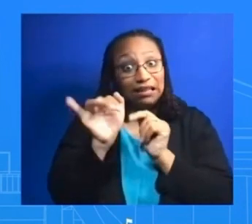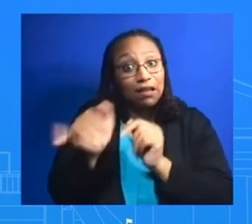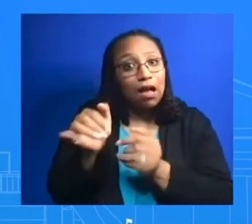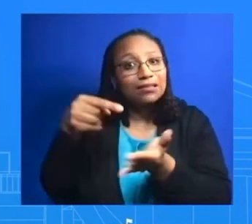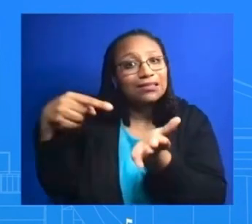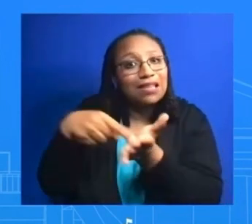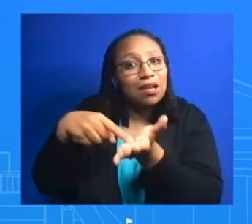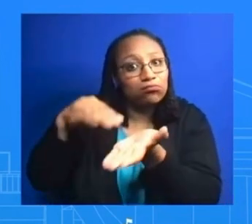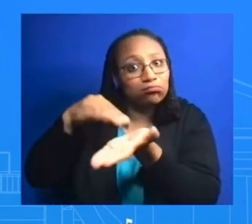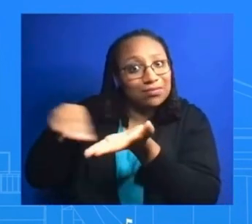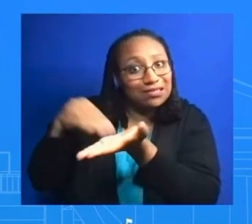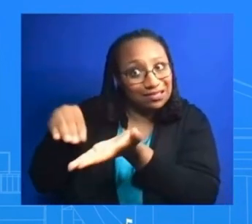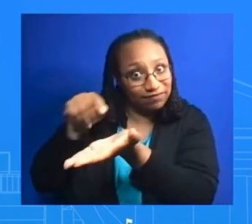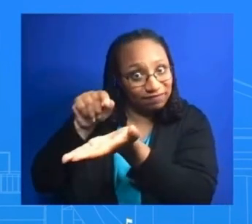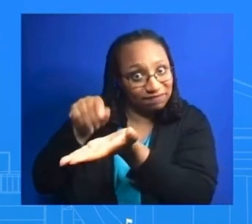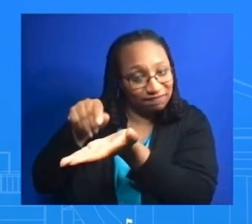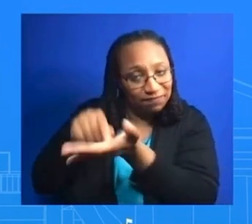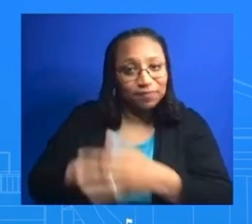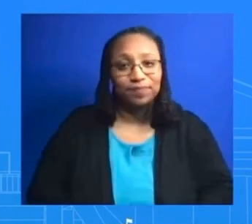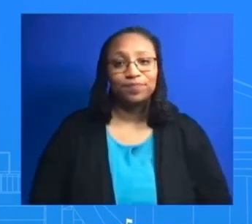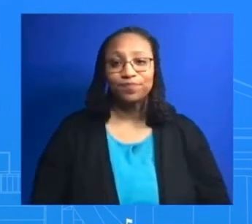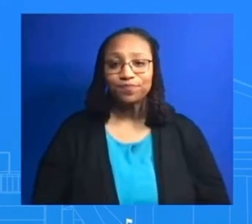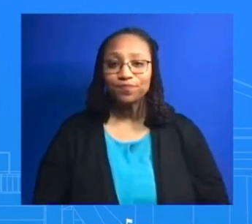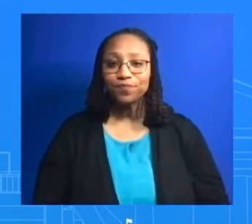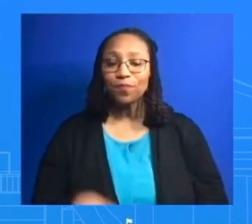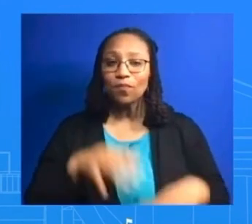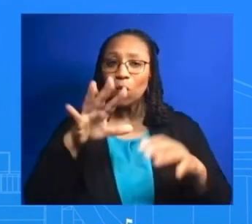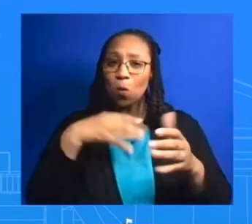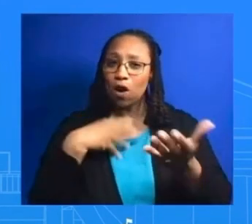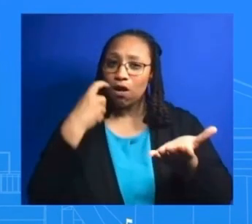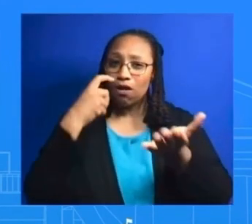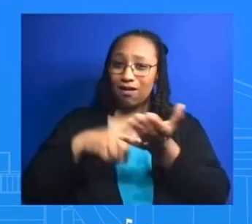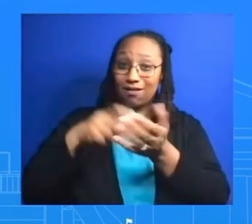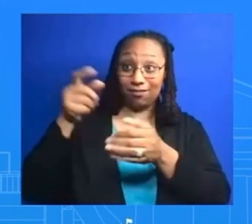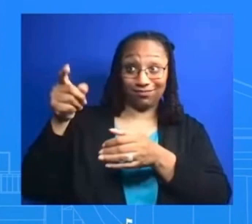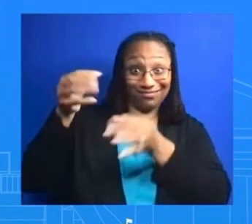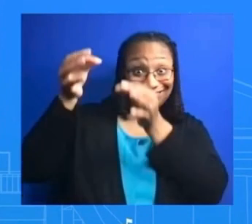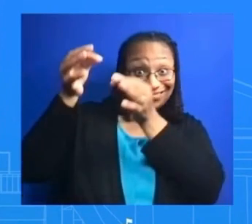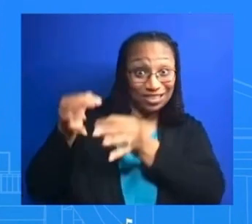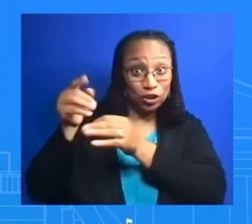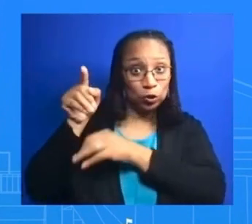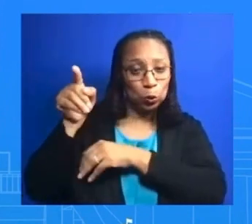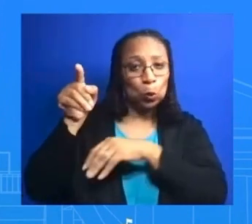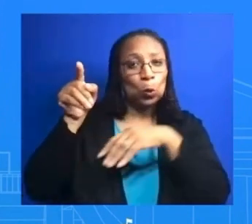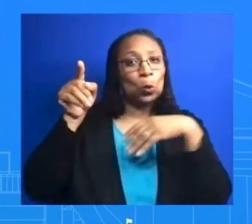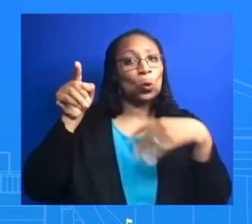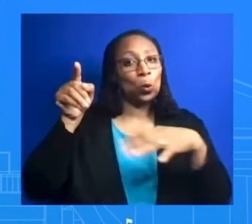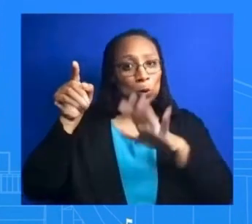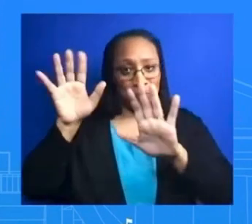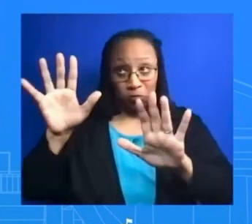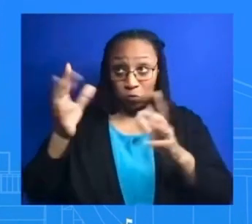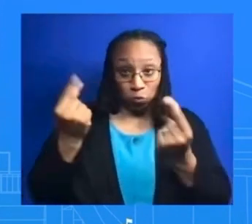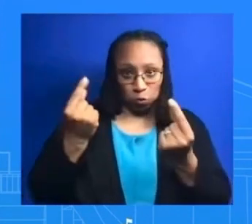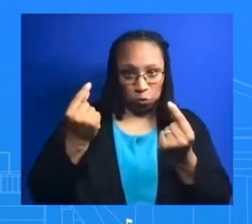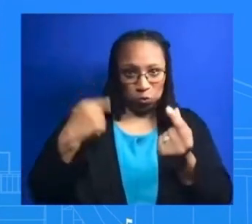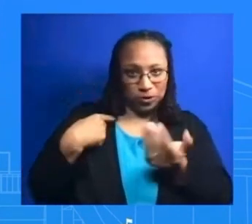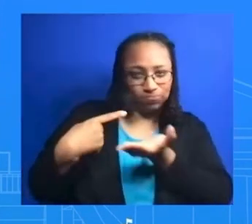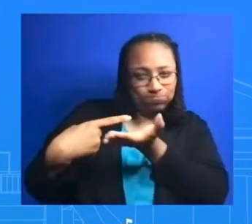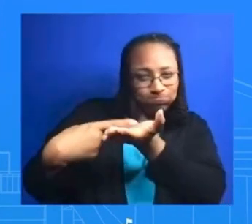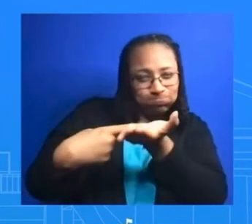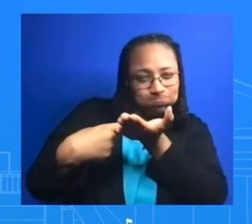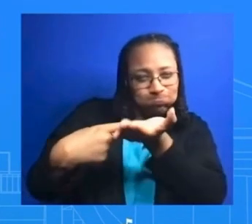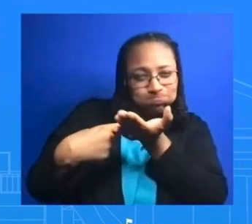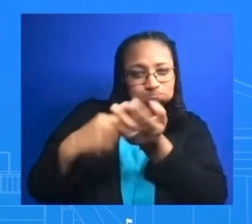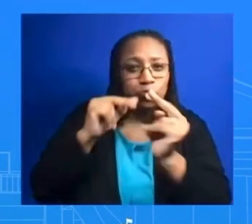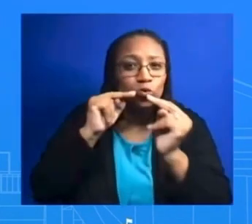we acknowledge the court's decision, we began the negotiated rulemaking process on settlement and compromise authority today.